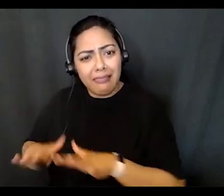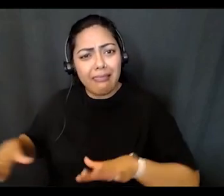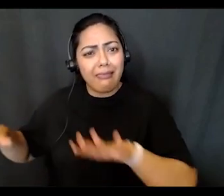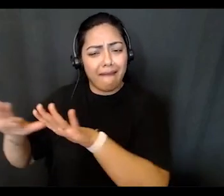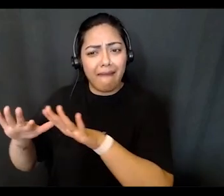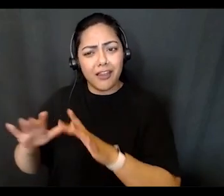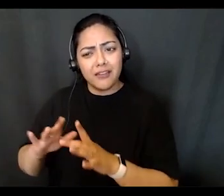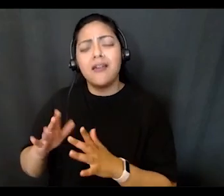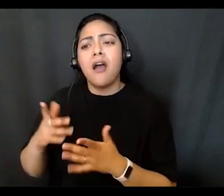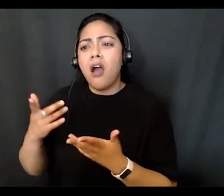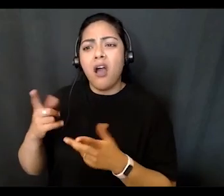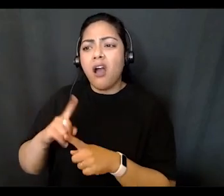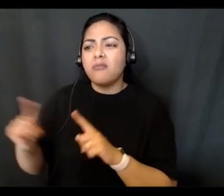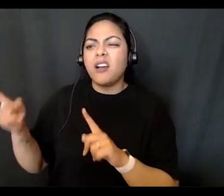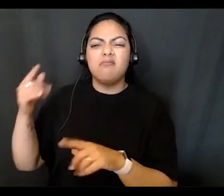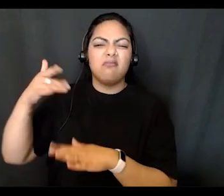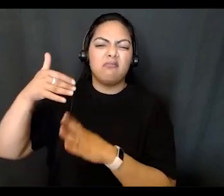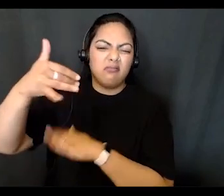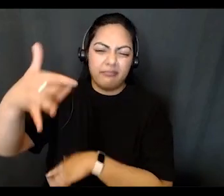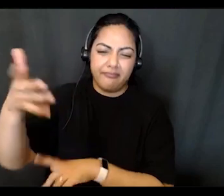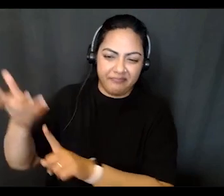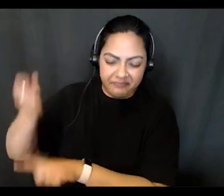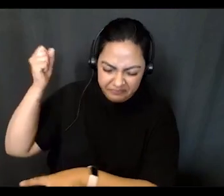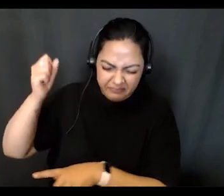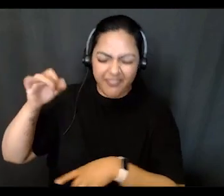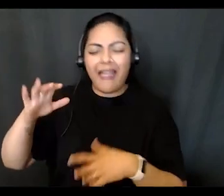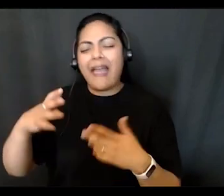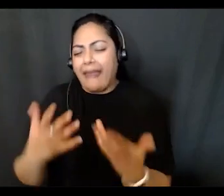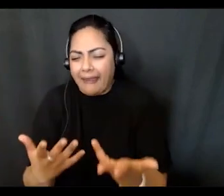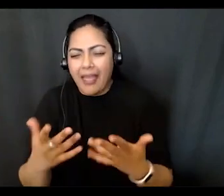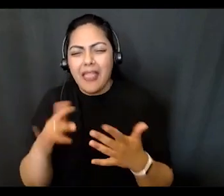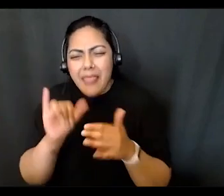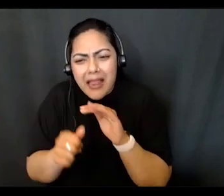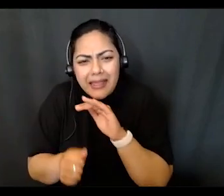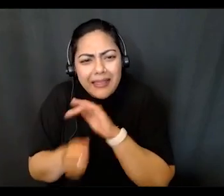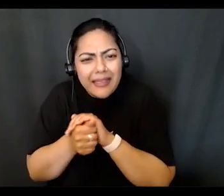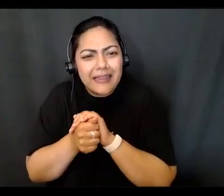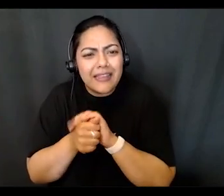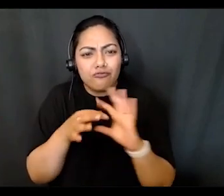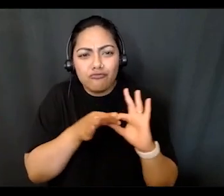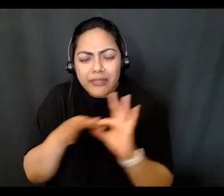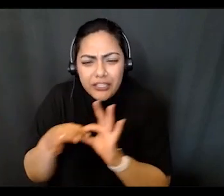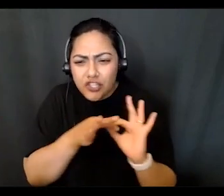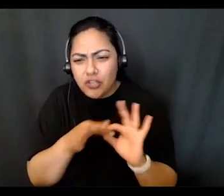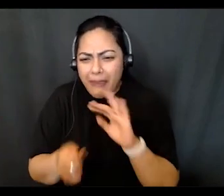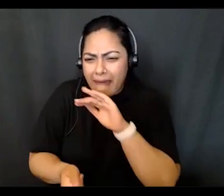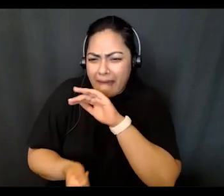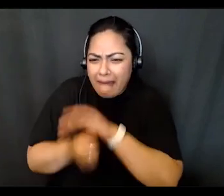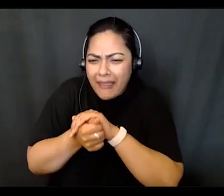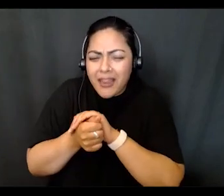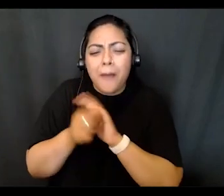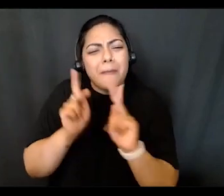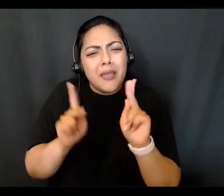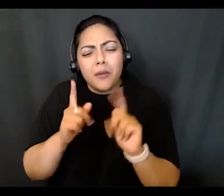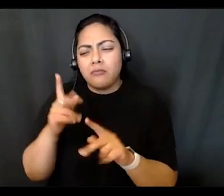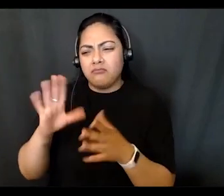hidden information, because people have spoken about Africville as part